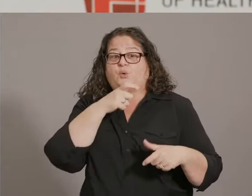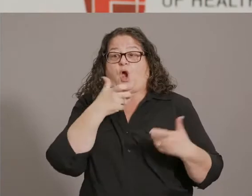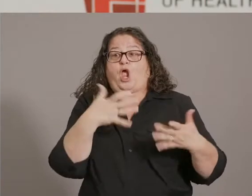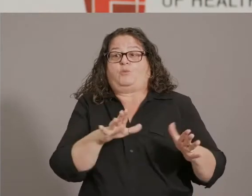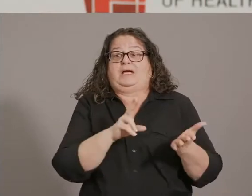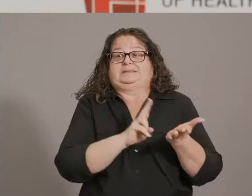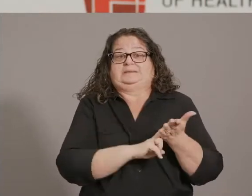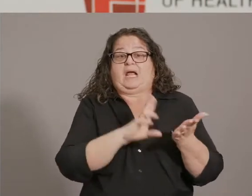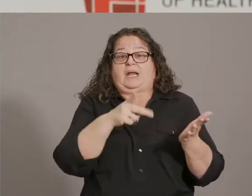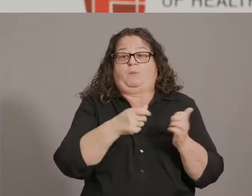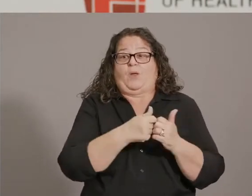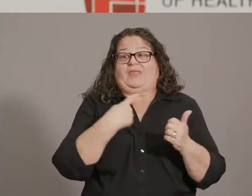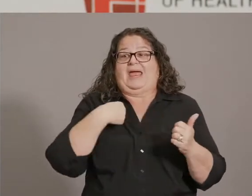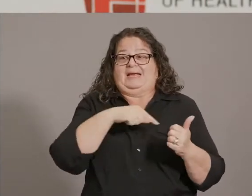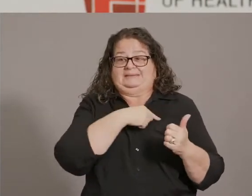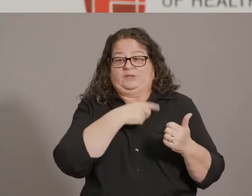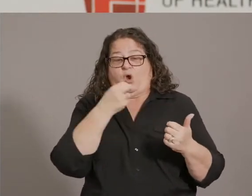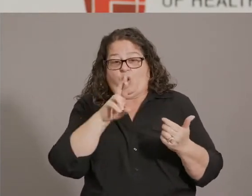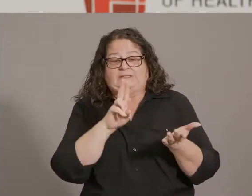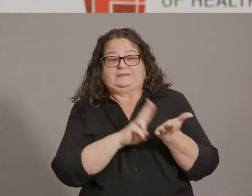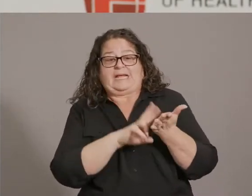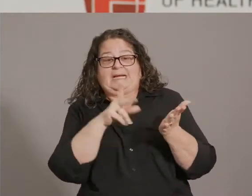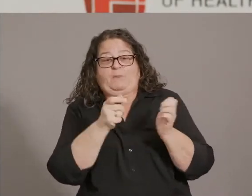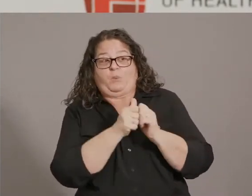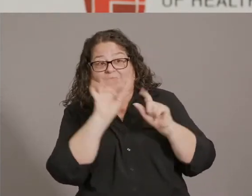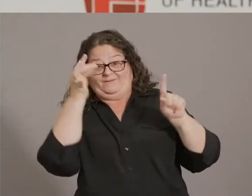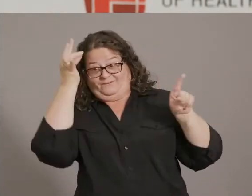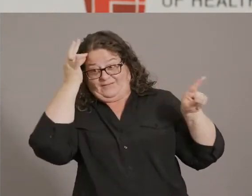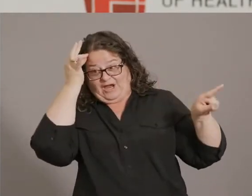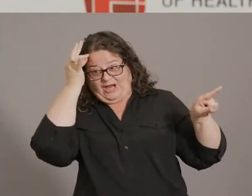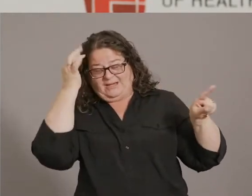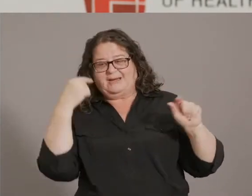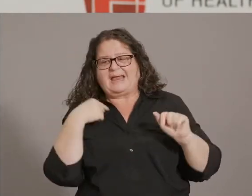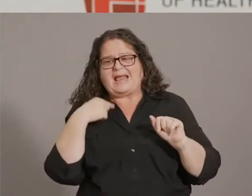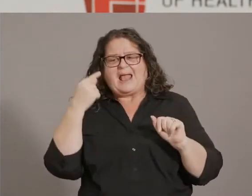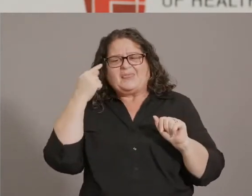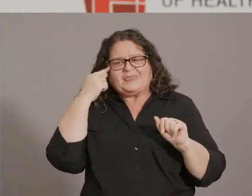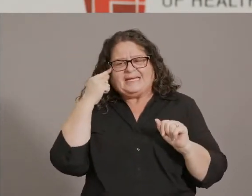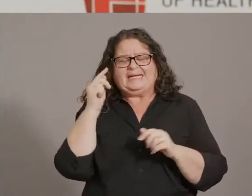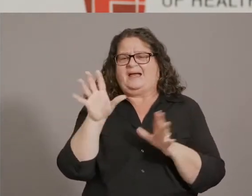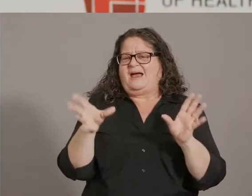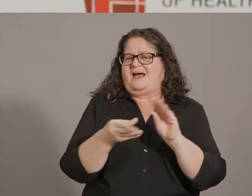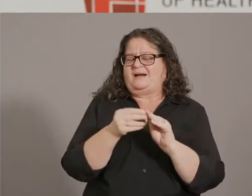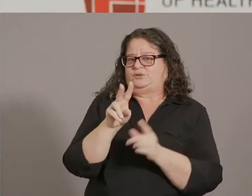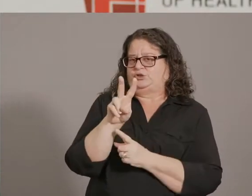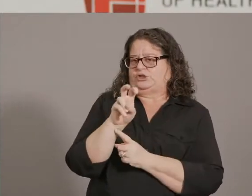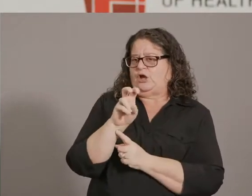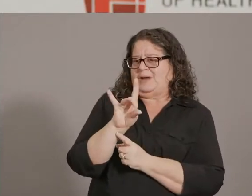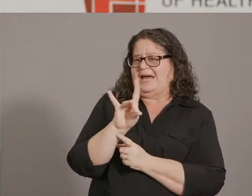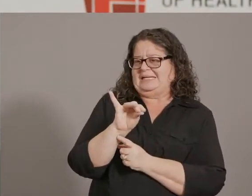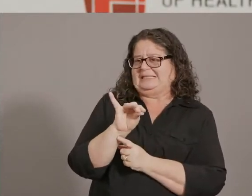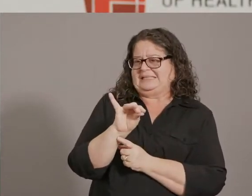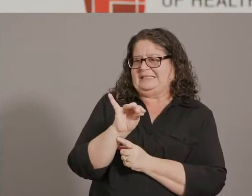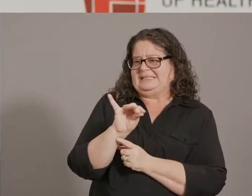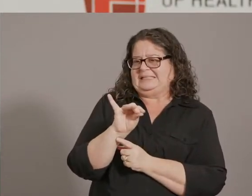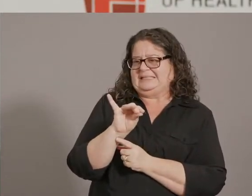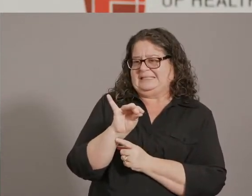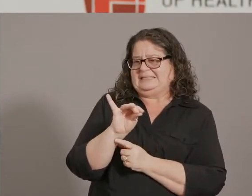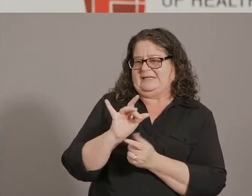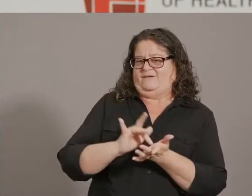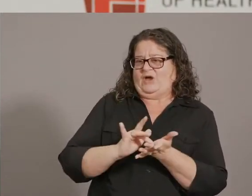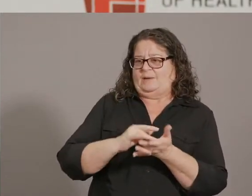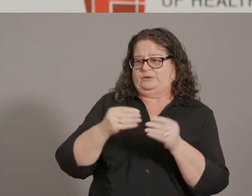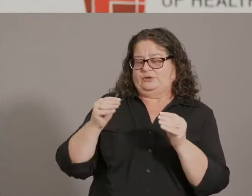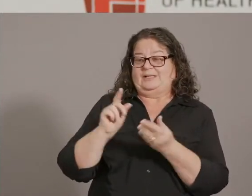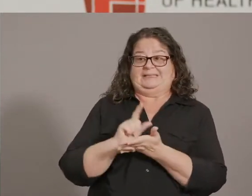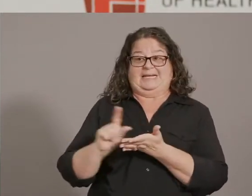partners. I think there were 280 or so that were participating in the retail pharmacy program last week,